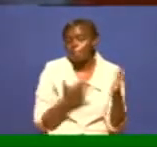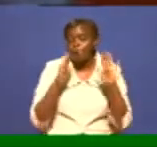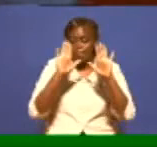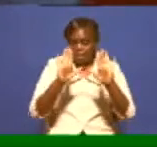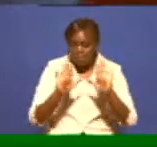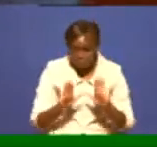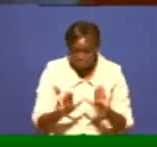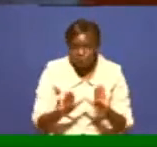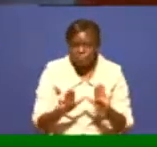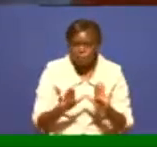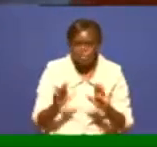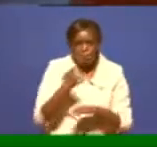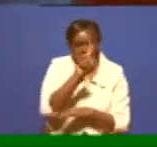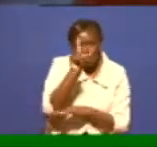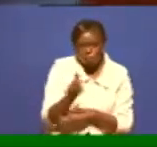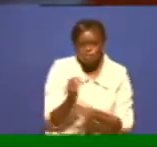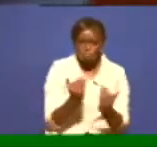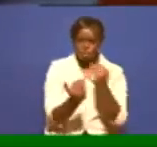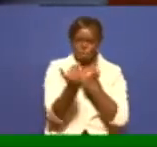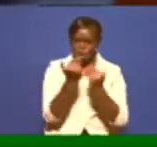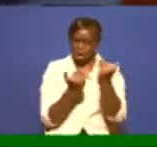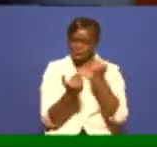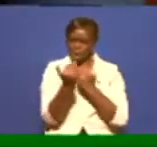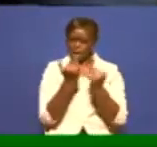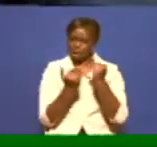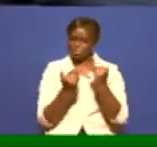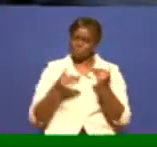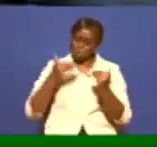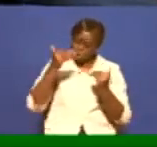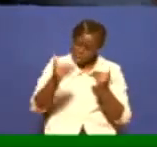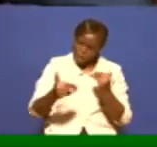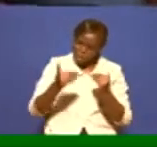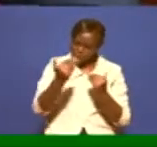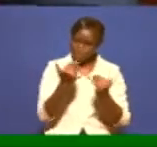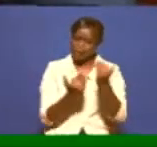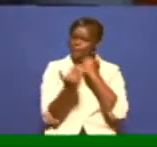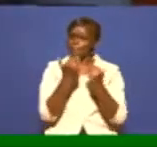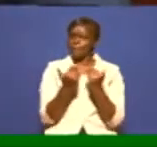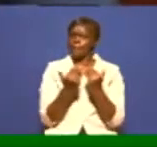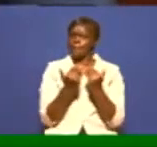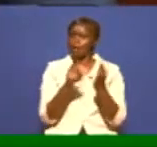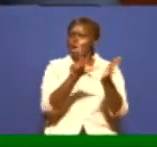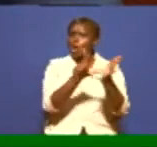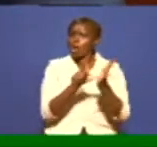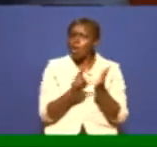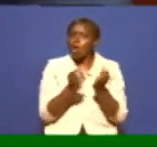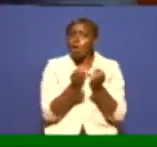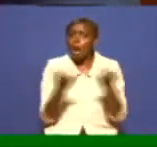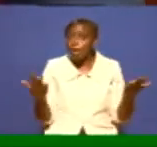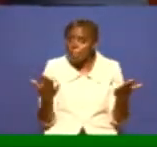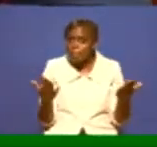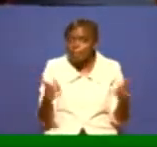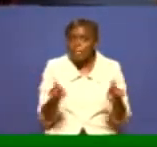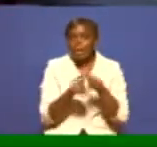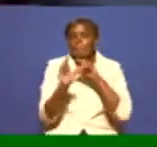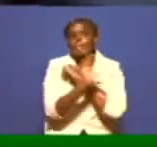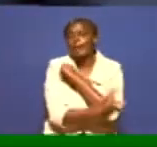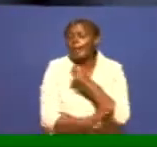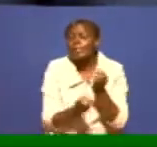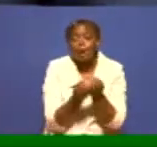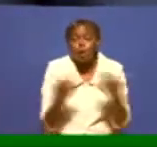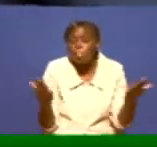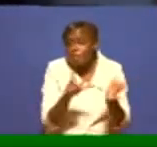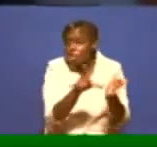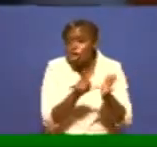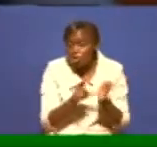one of the questions we have been asking ourselves over time is how much is our public debt as a country? You have